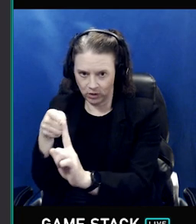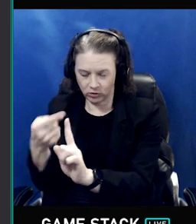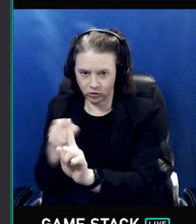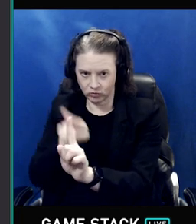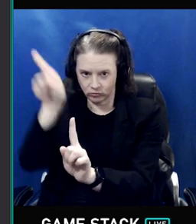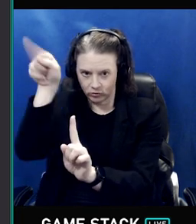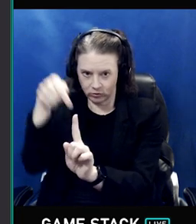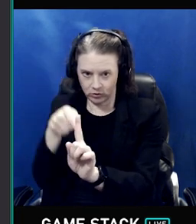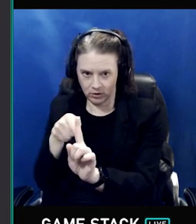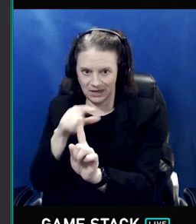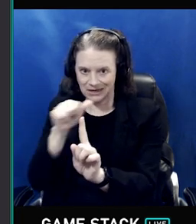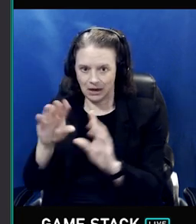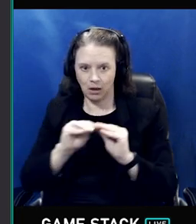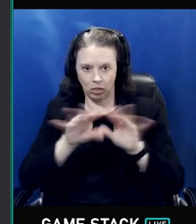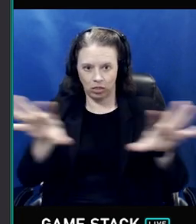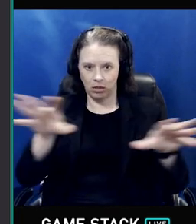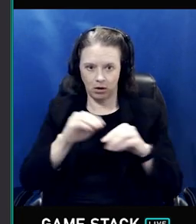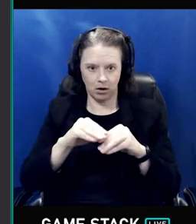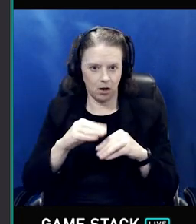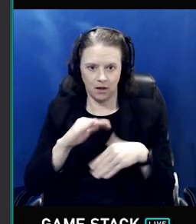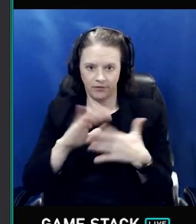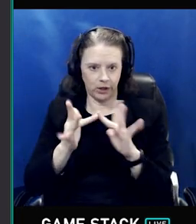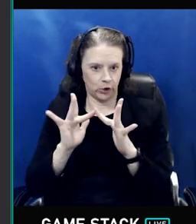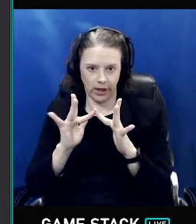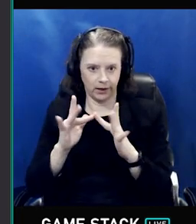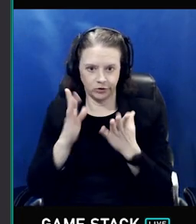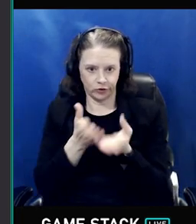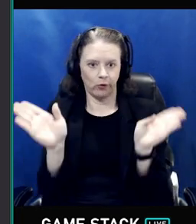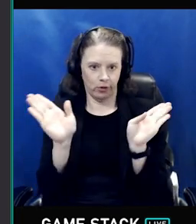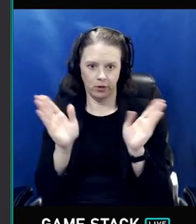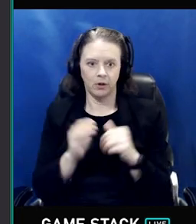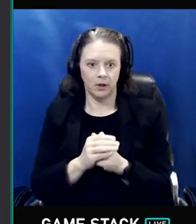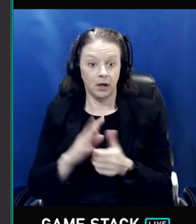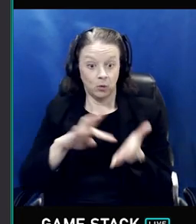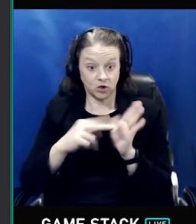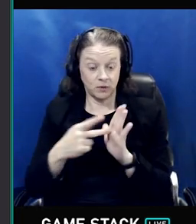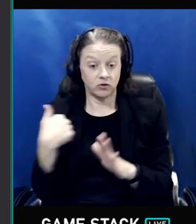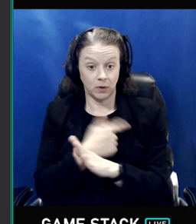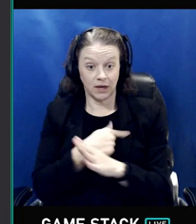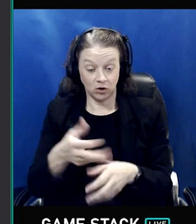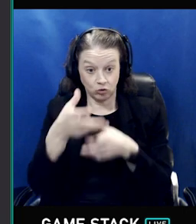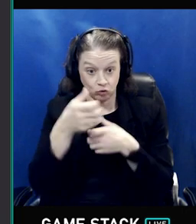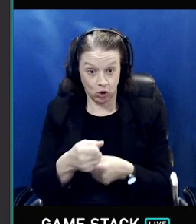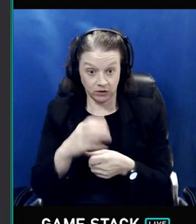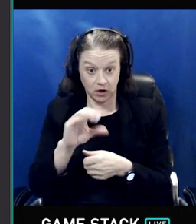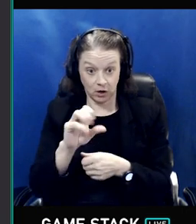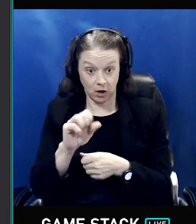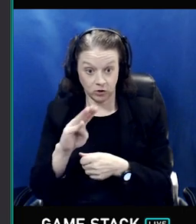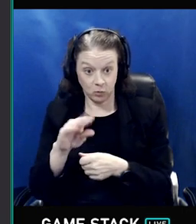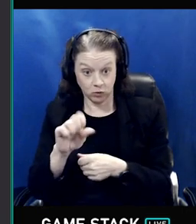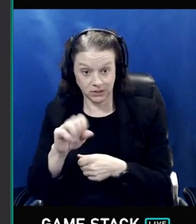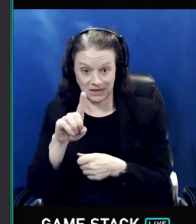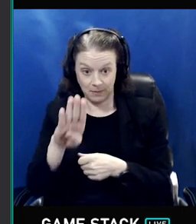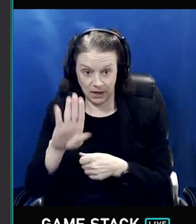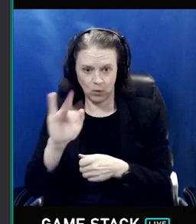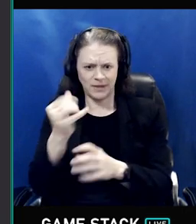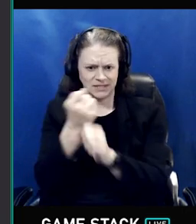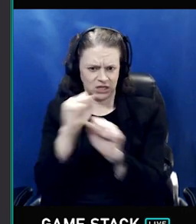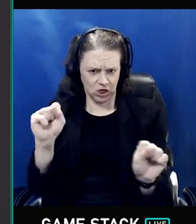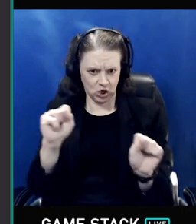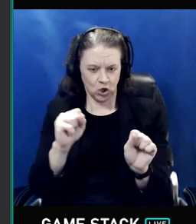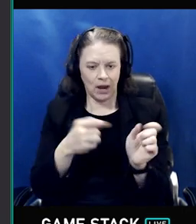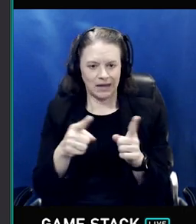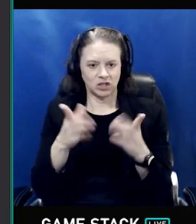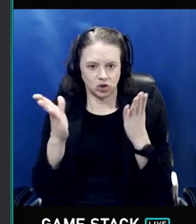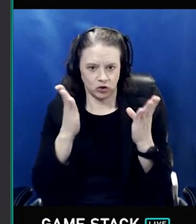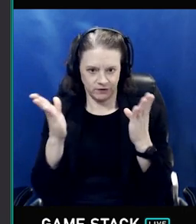get out of open waters, which means that we can basically trust that Cosmos DB is going to be secure as a service and not